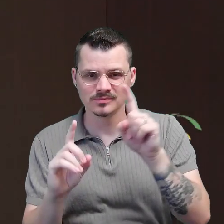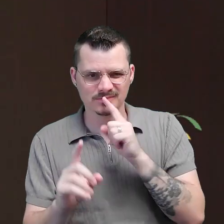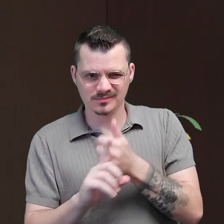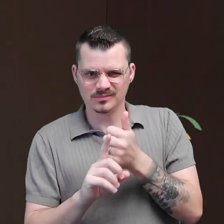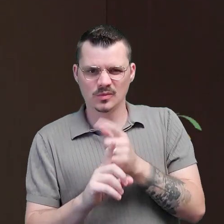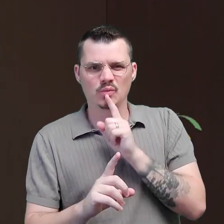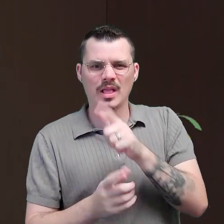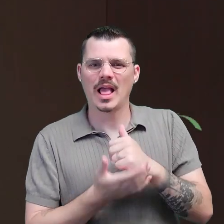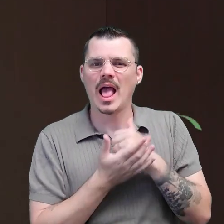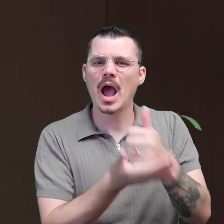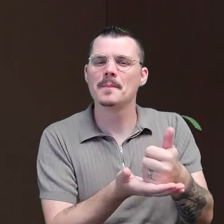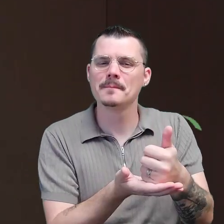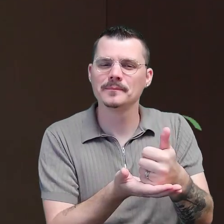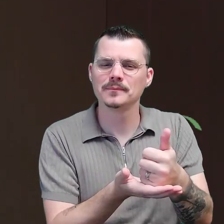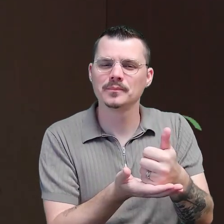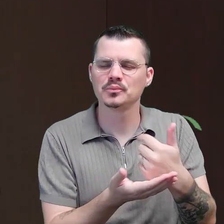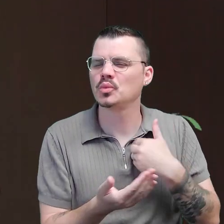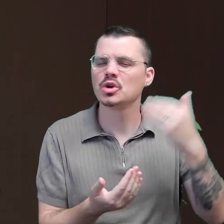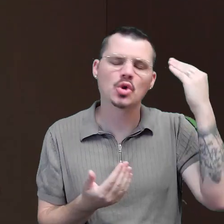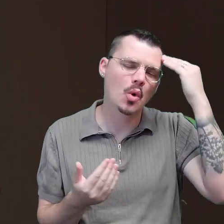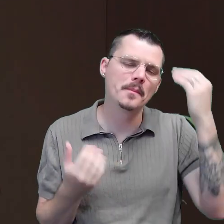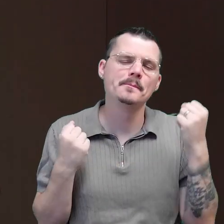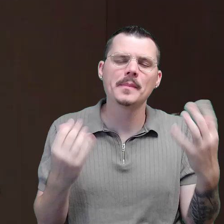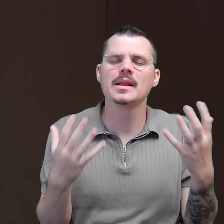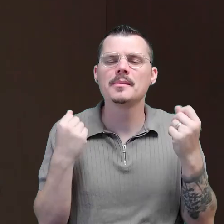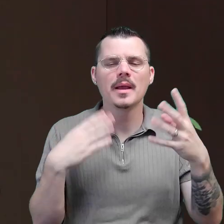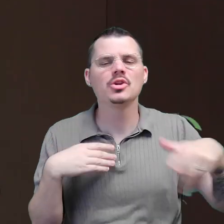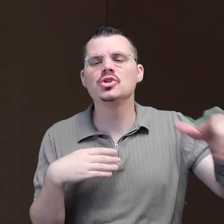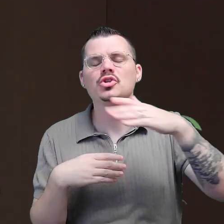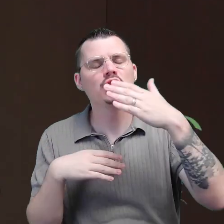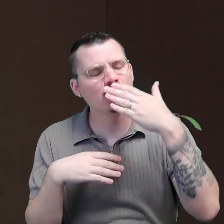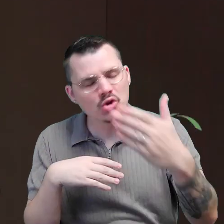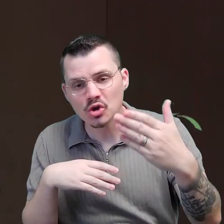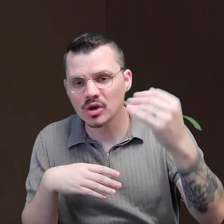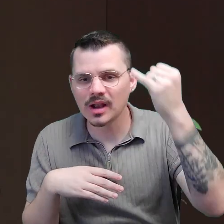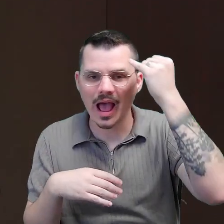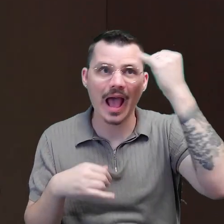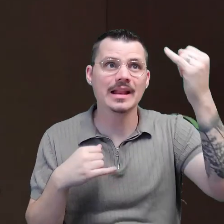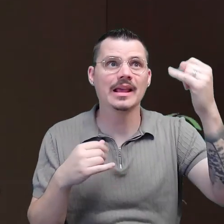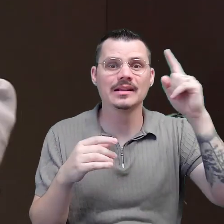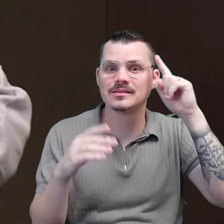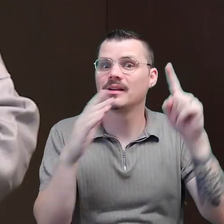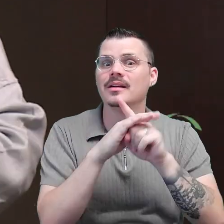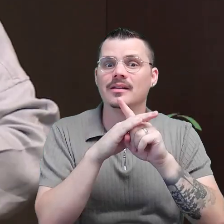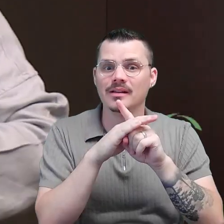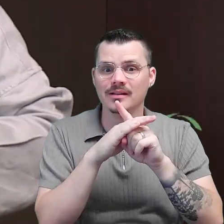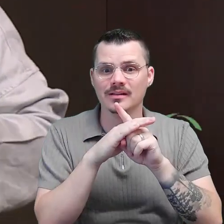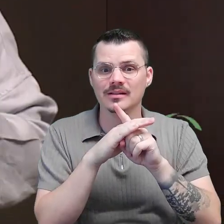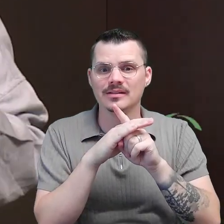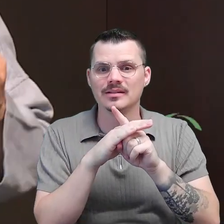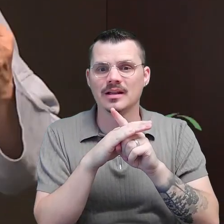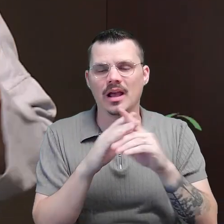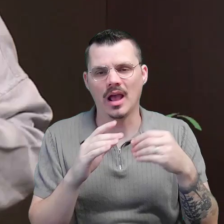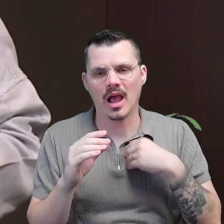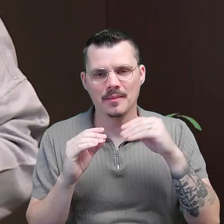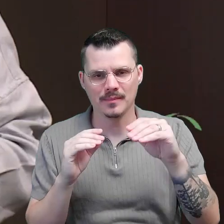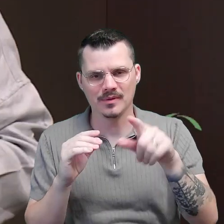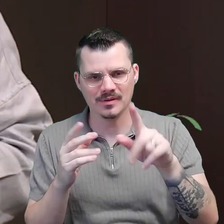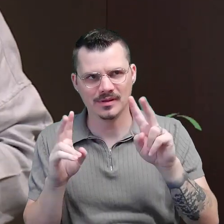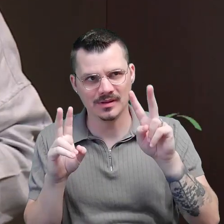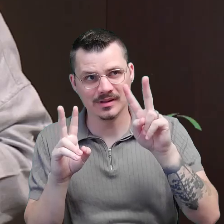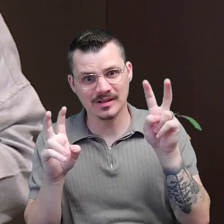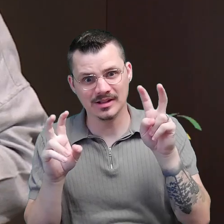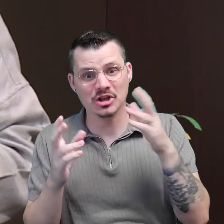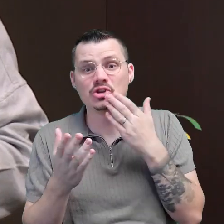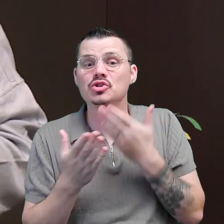does it really help? We all know of many, many good ideas, and I put that